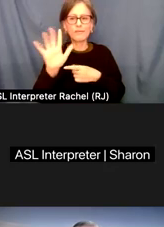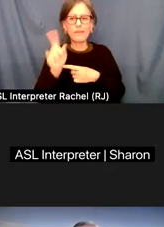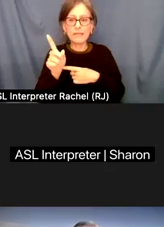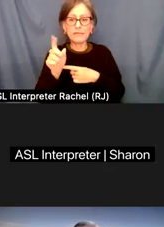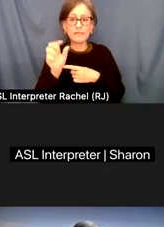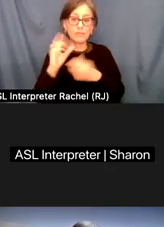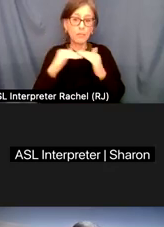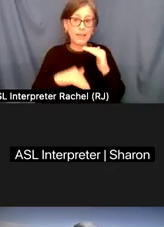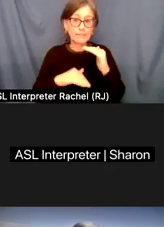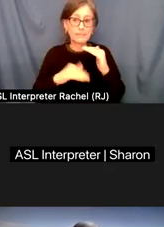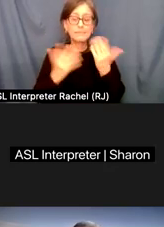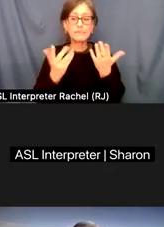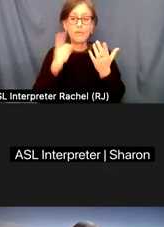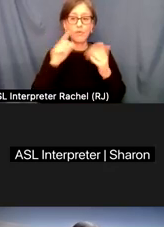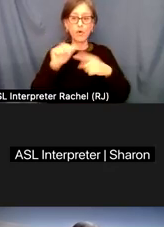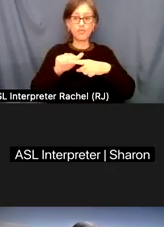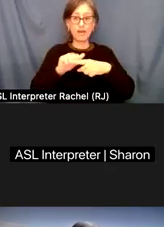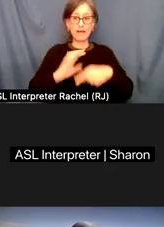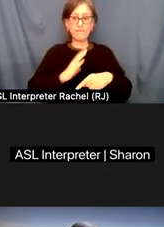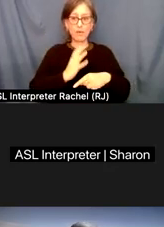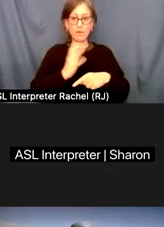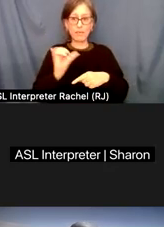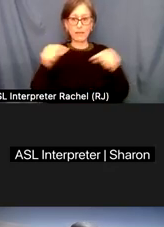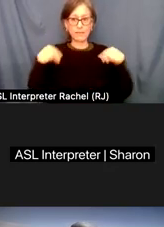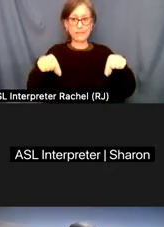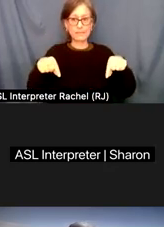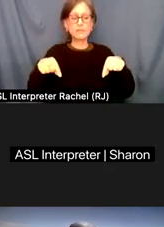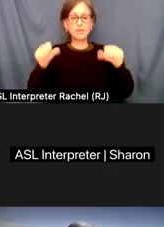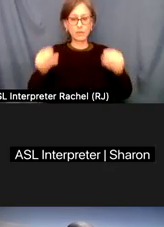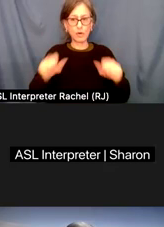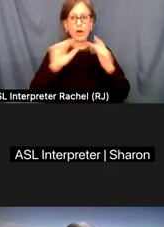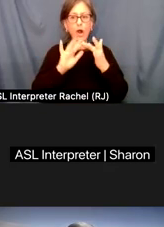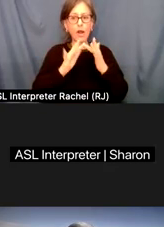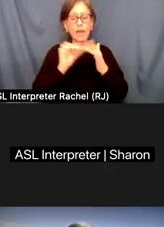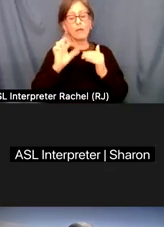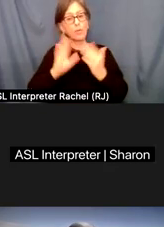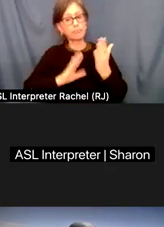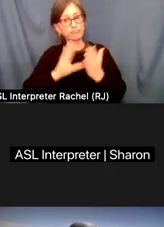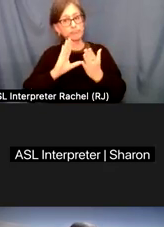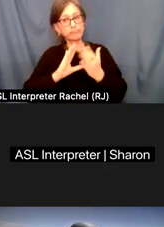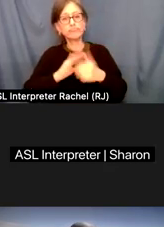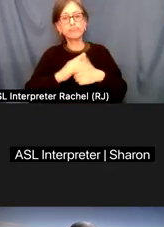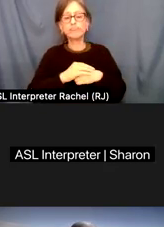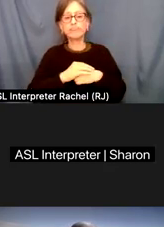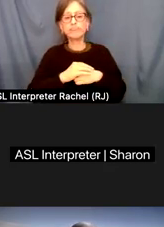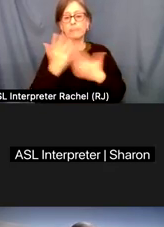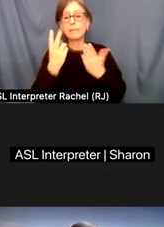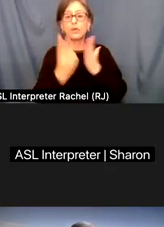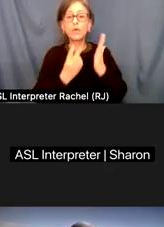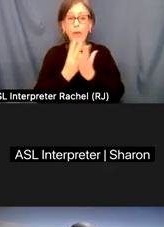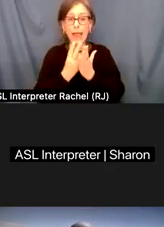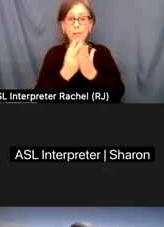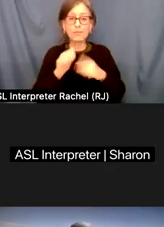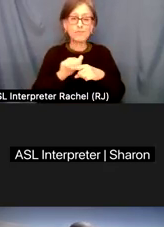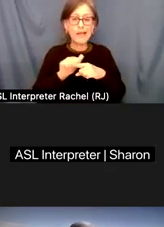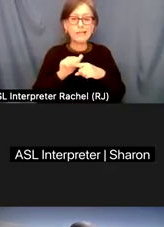less. In a training like we're kind of going through today, could be online or in person, maybe a 2 hour training.